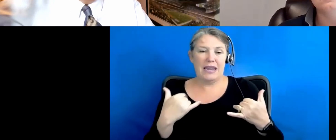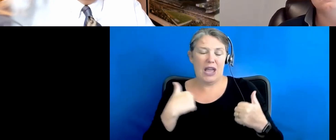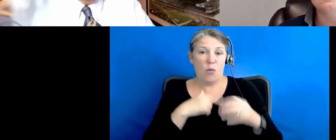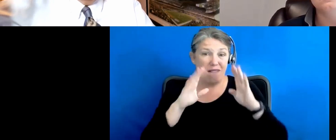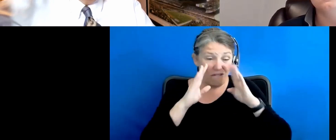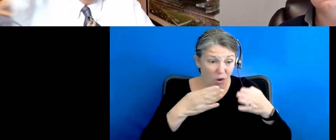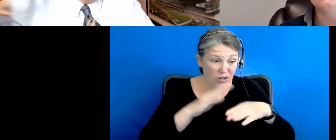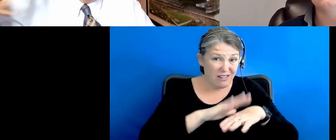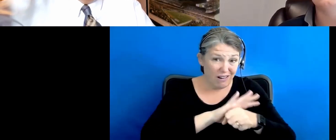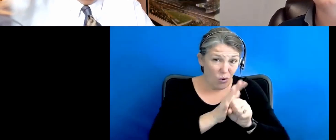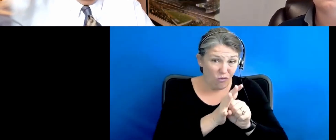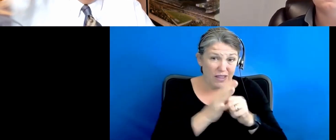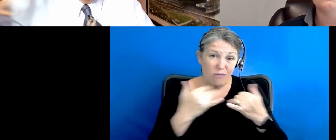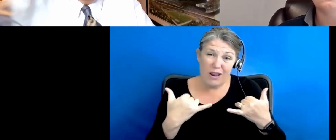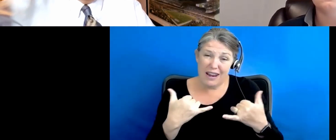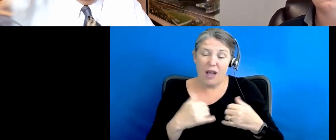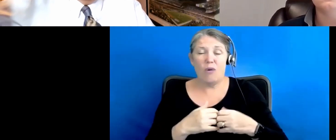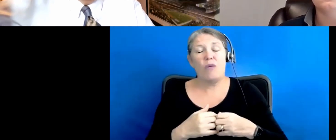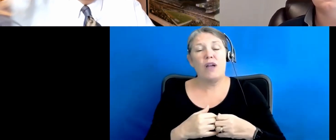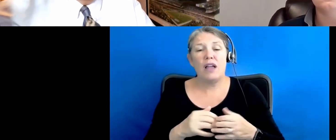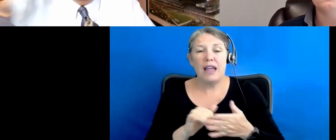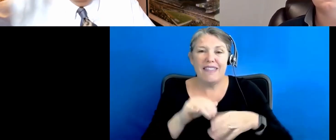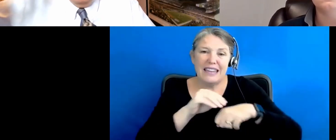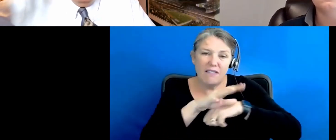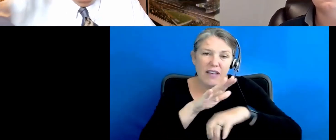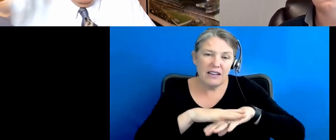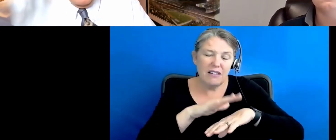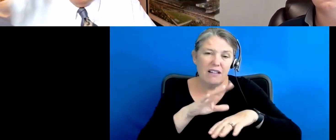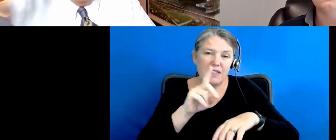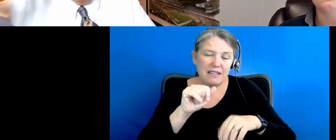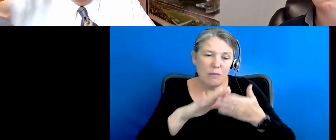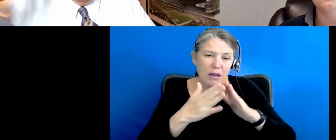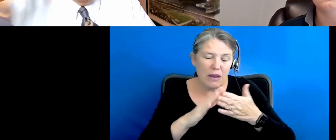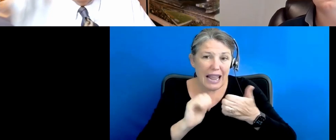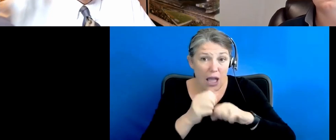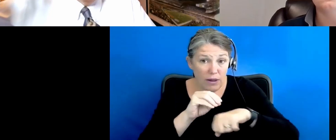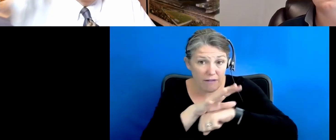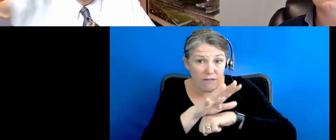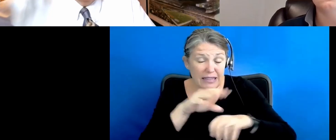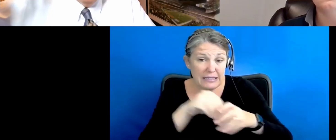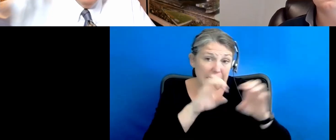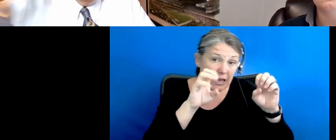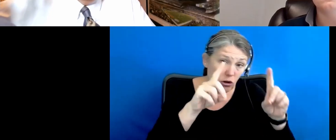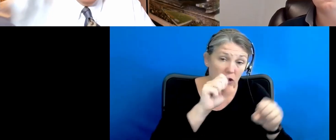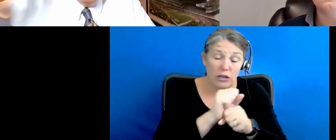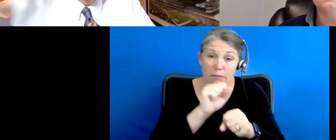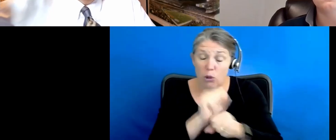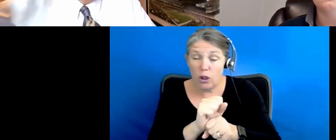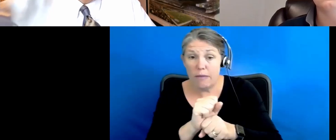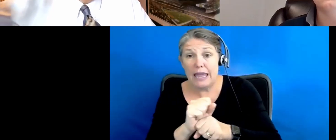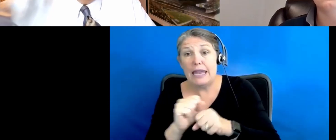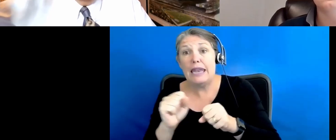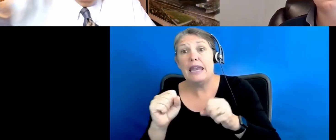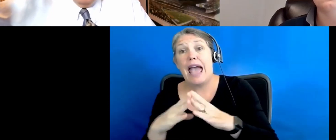on COVID-19 and its effect on the disabled community, how it affects them in education and employment, in